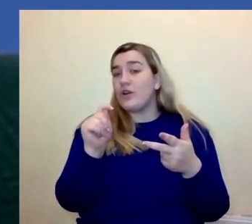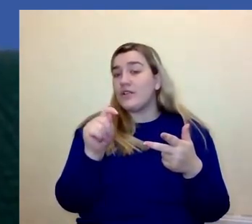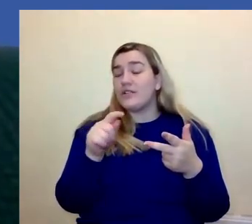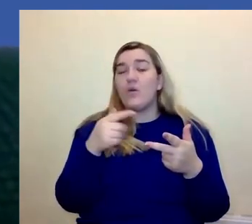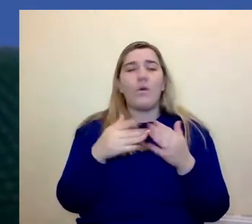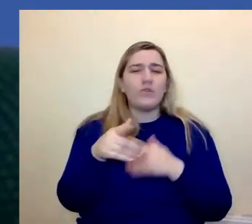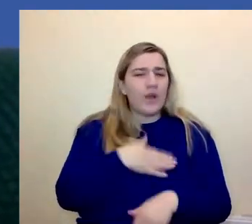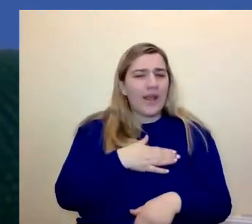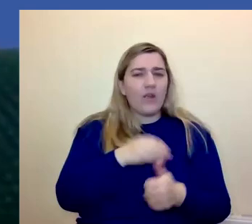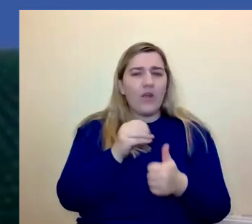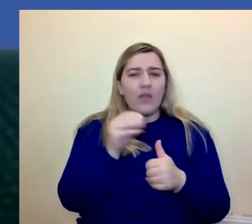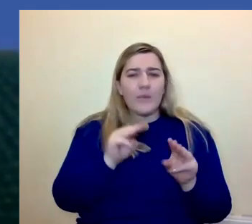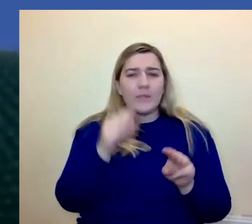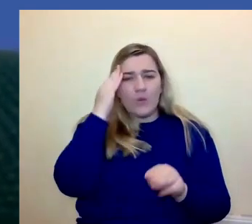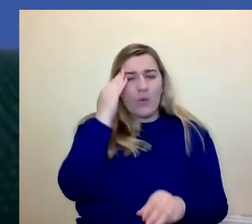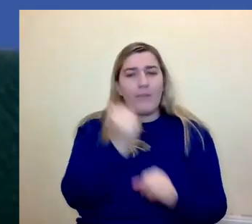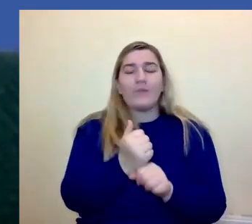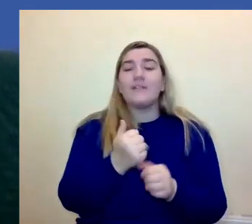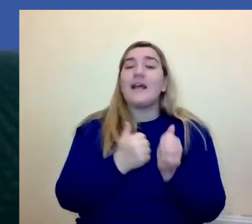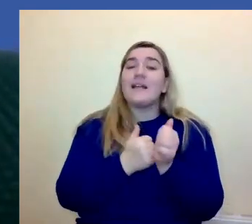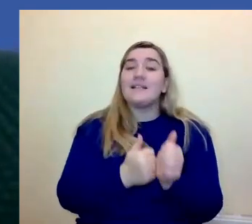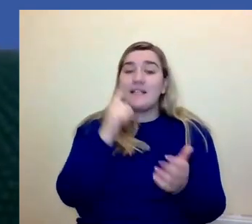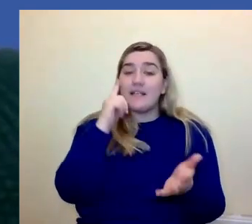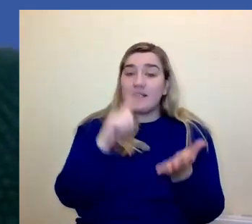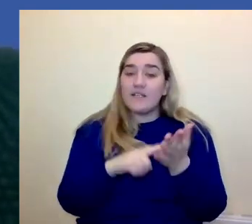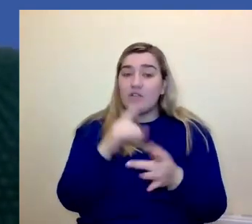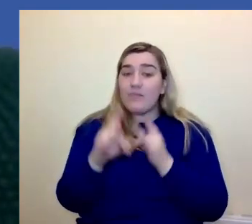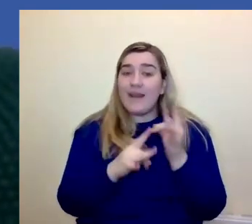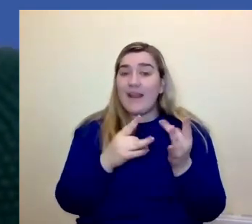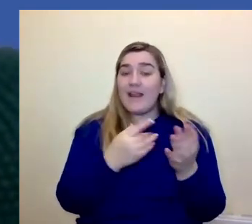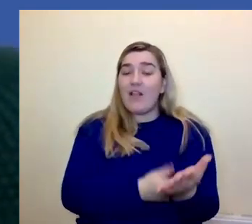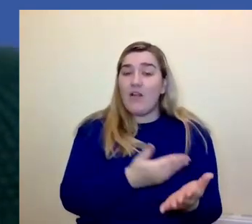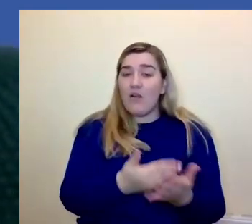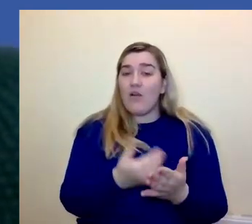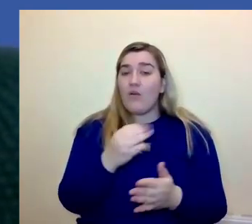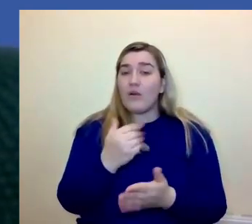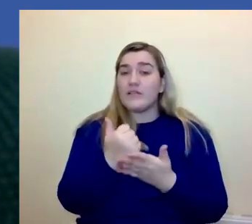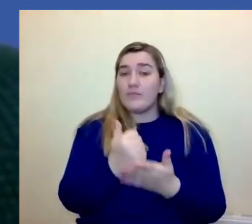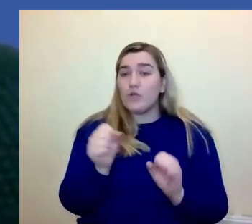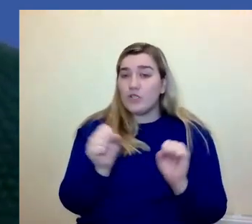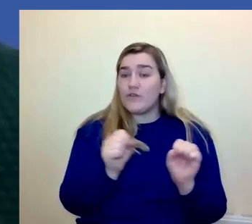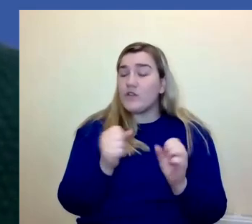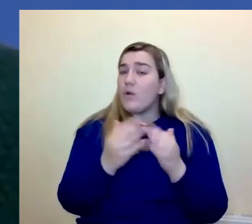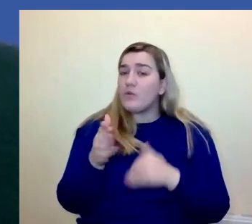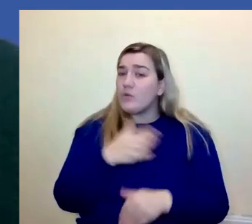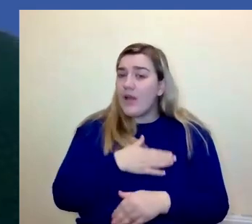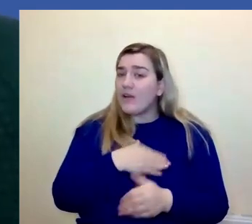about the Assisted Decision-Making Law and the Decision Support Service? What would you like others to